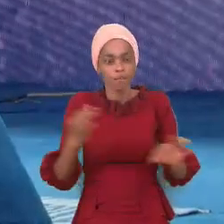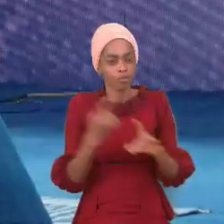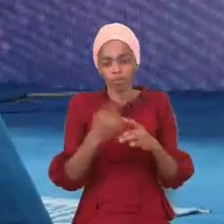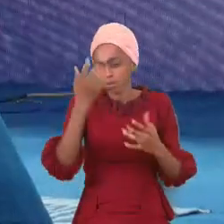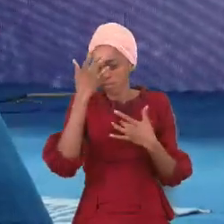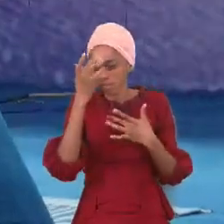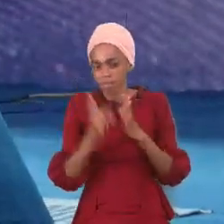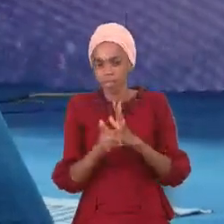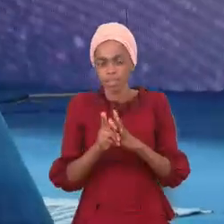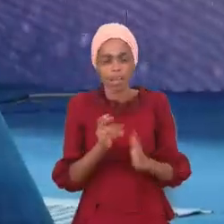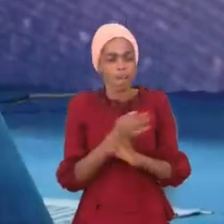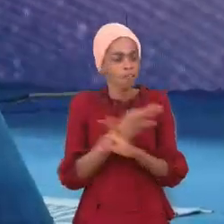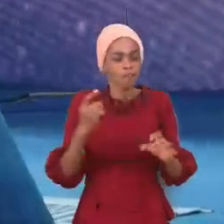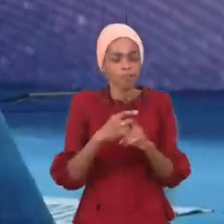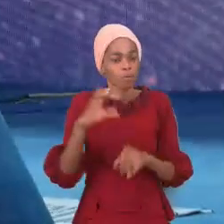free from cancer.